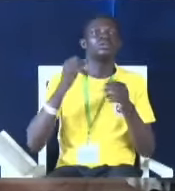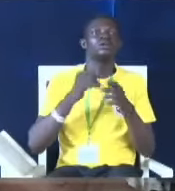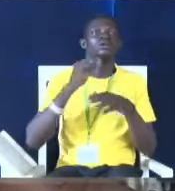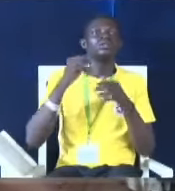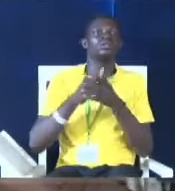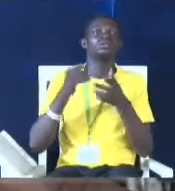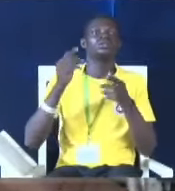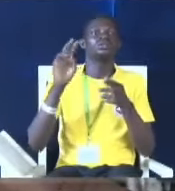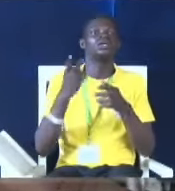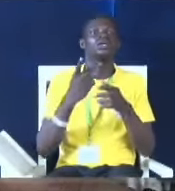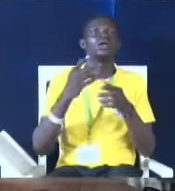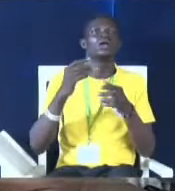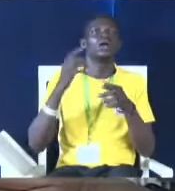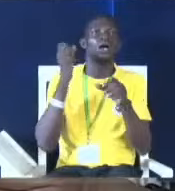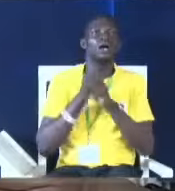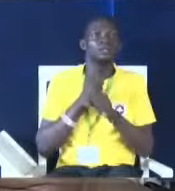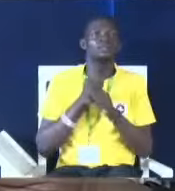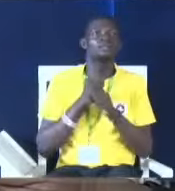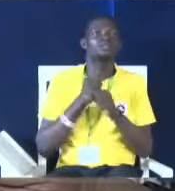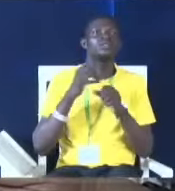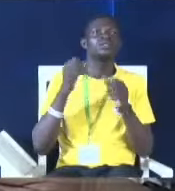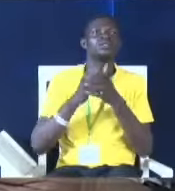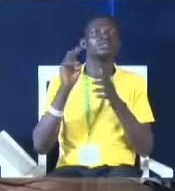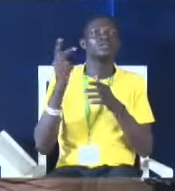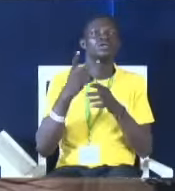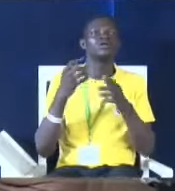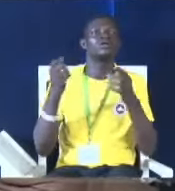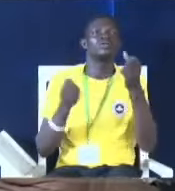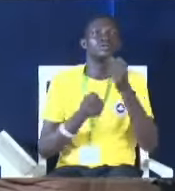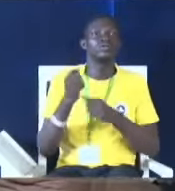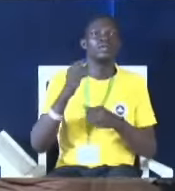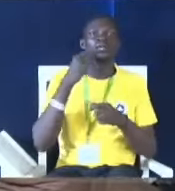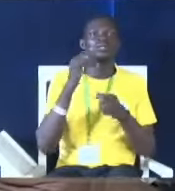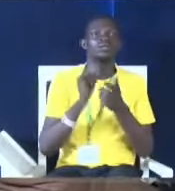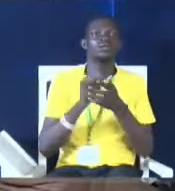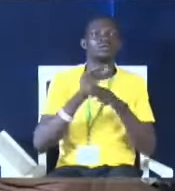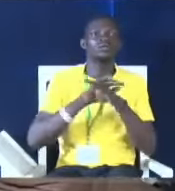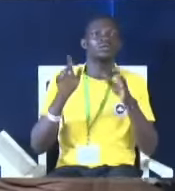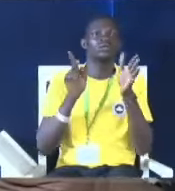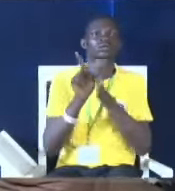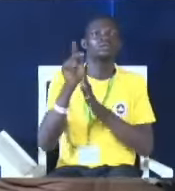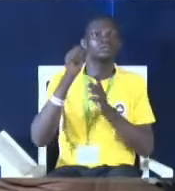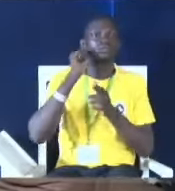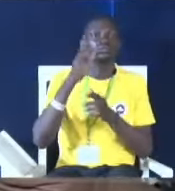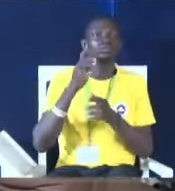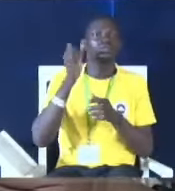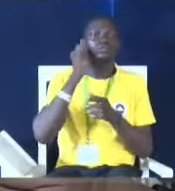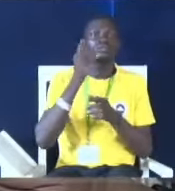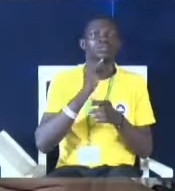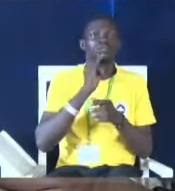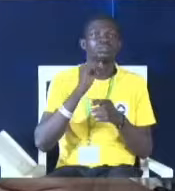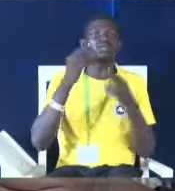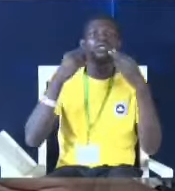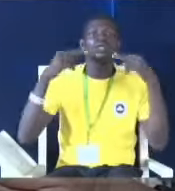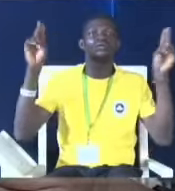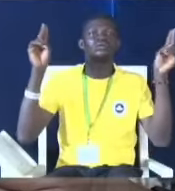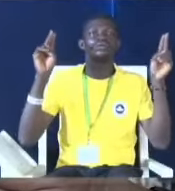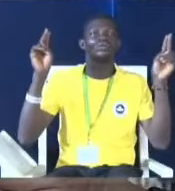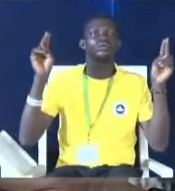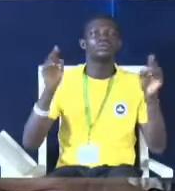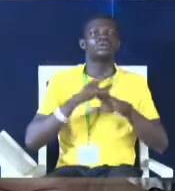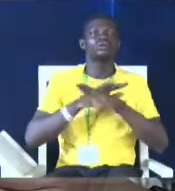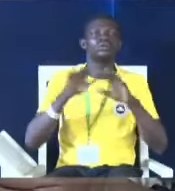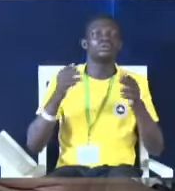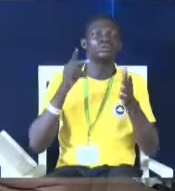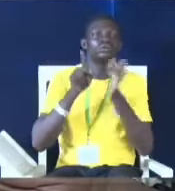the second, and he said, the second vehicle, and he said, "Don't kill this woman. She's an innocent. Don't